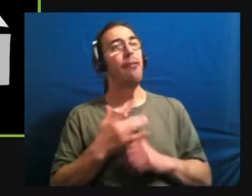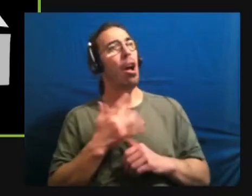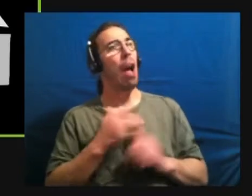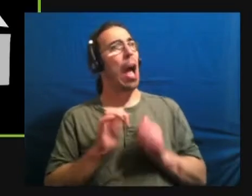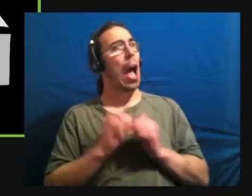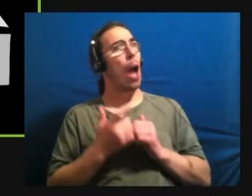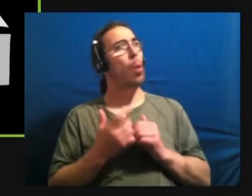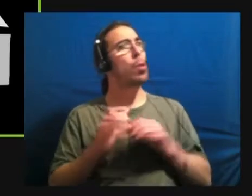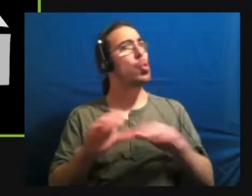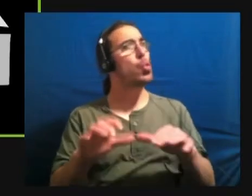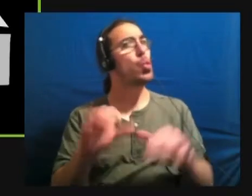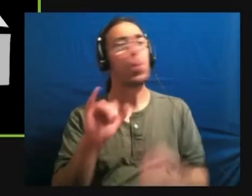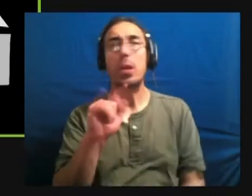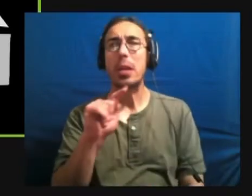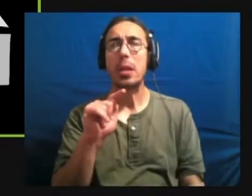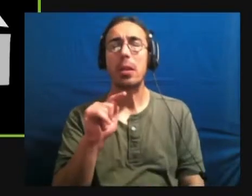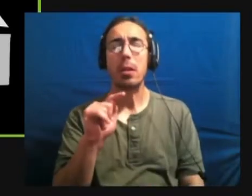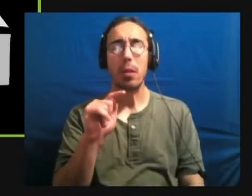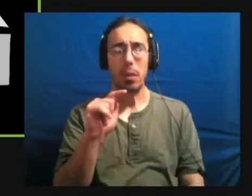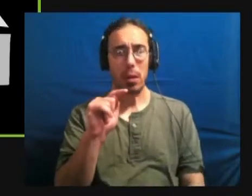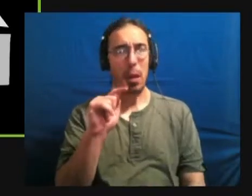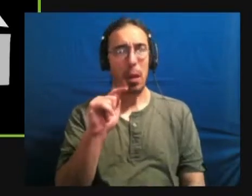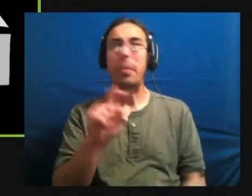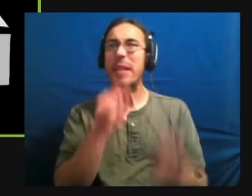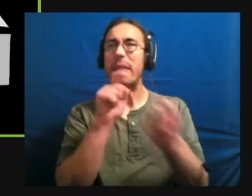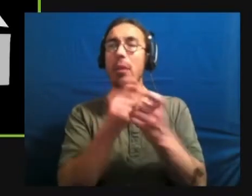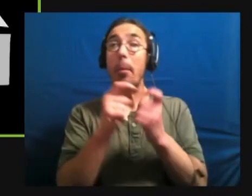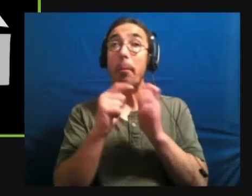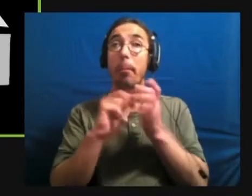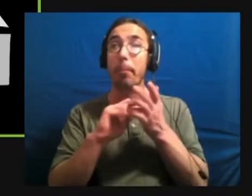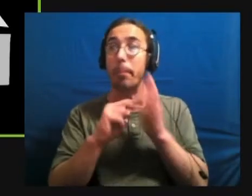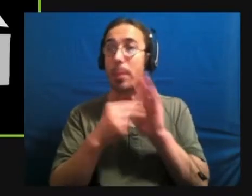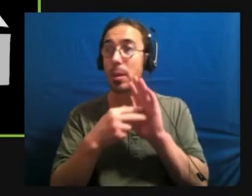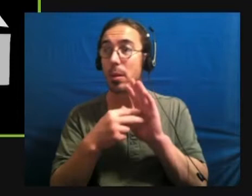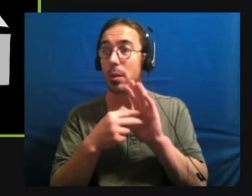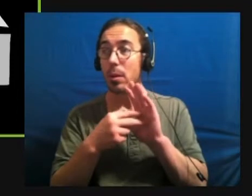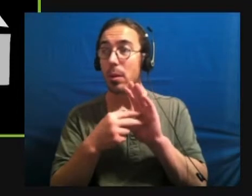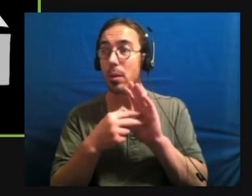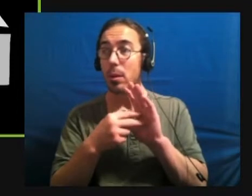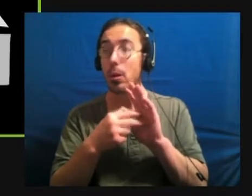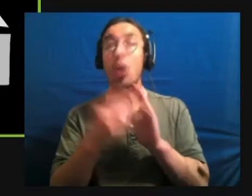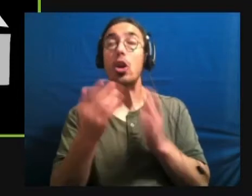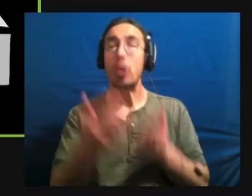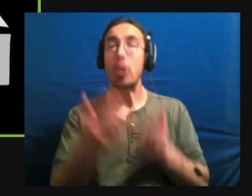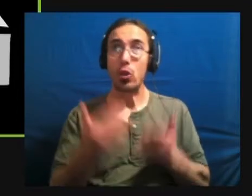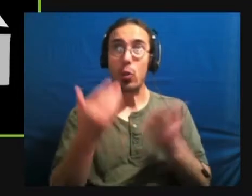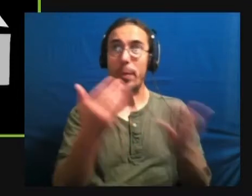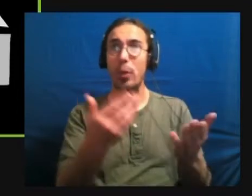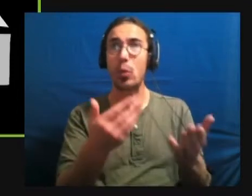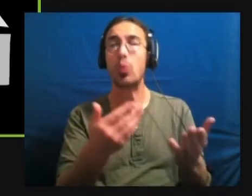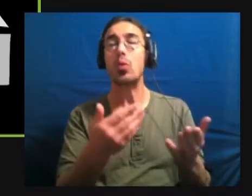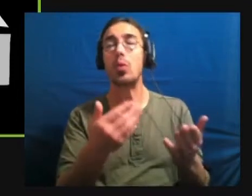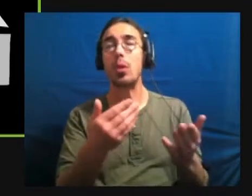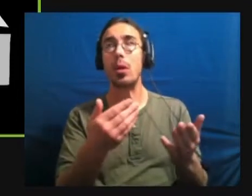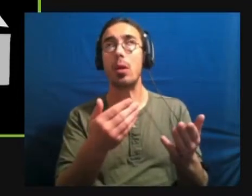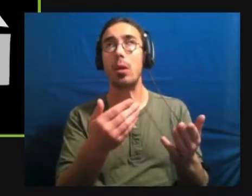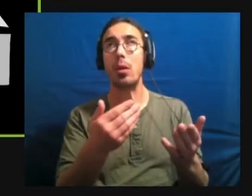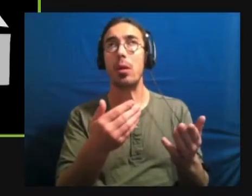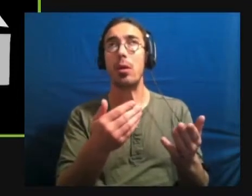the way we're doing something specific is contributing to